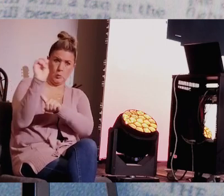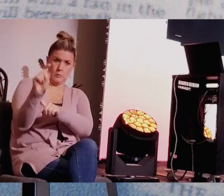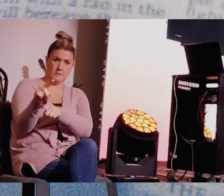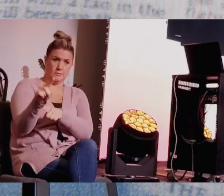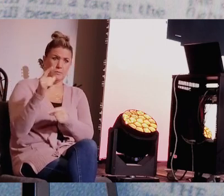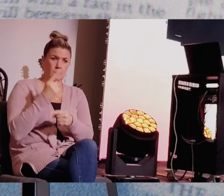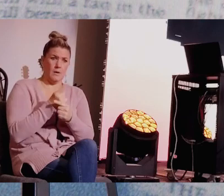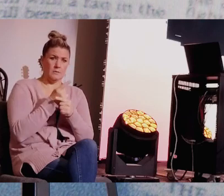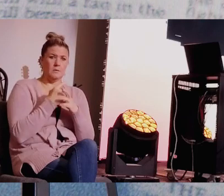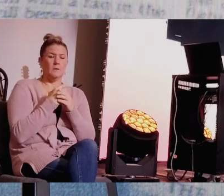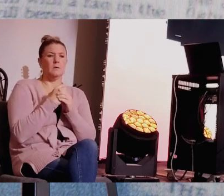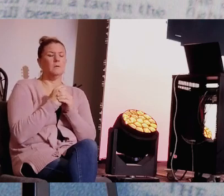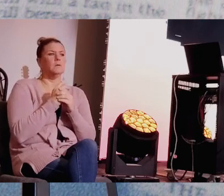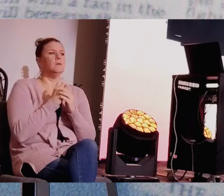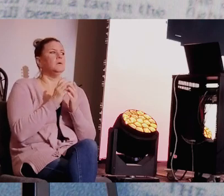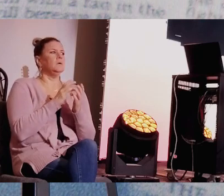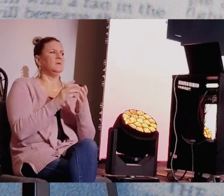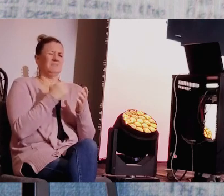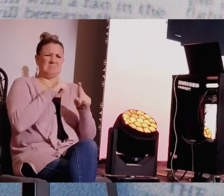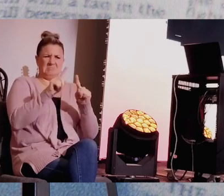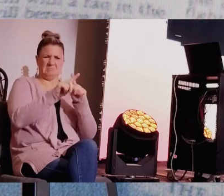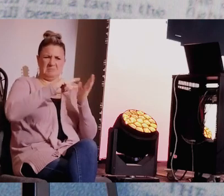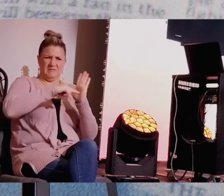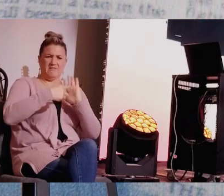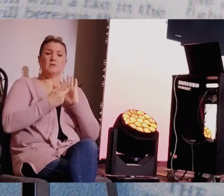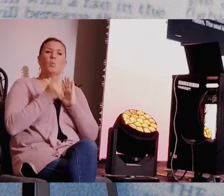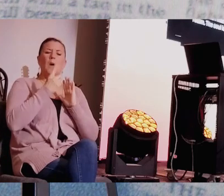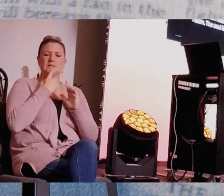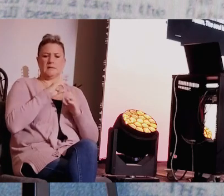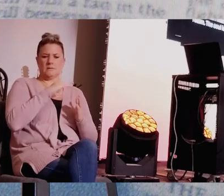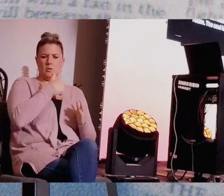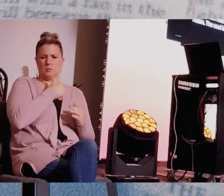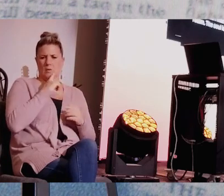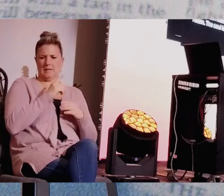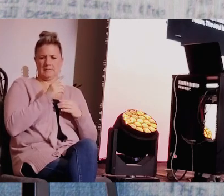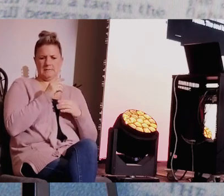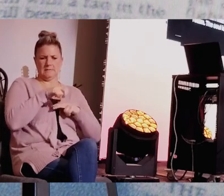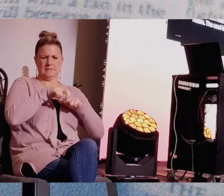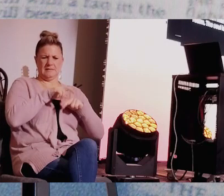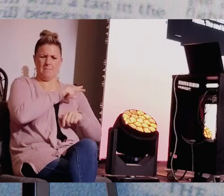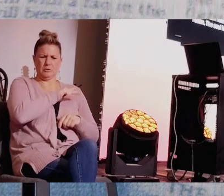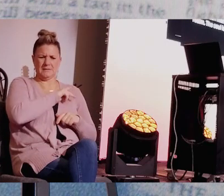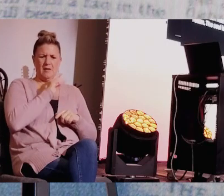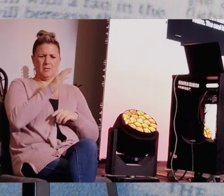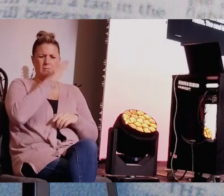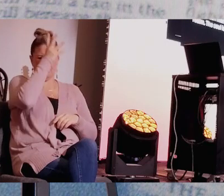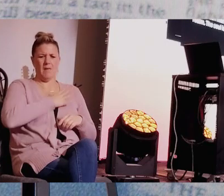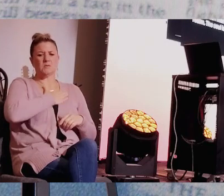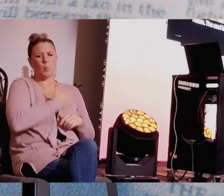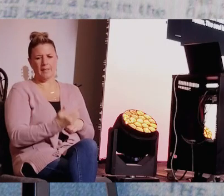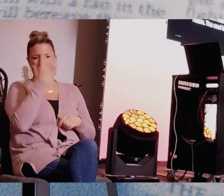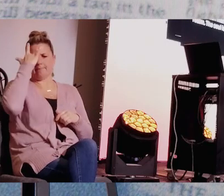it. Certain definitions, but one is the soul is the seat of personality, or a man's will,